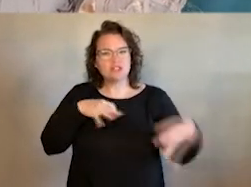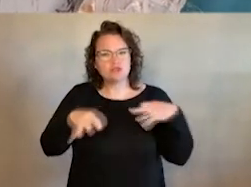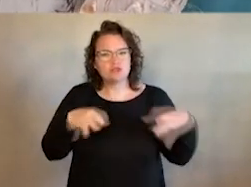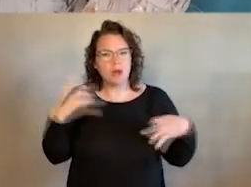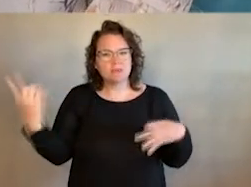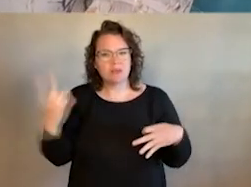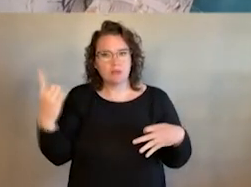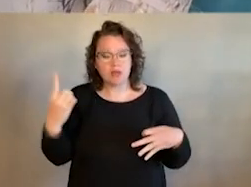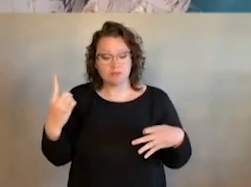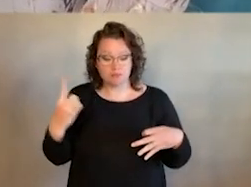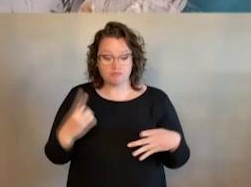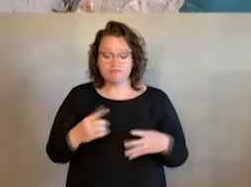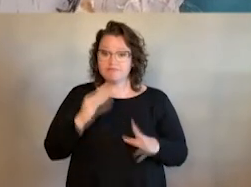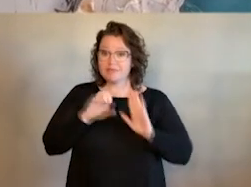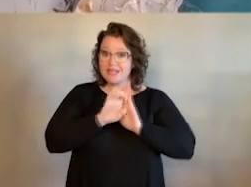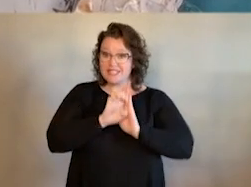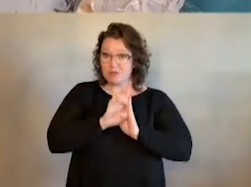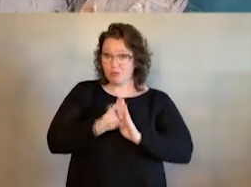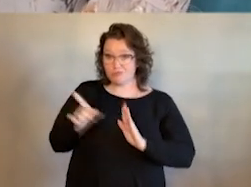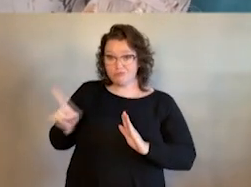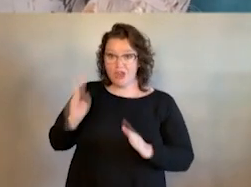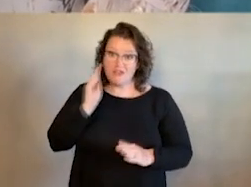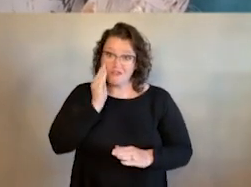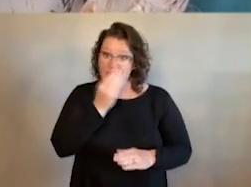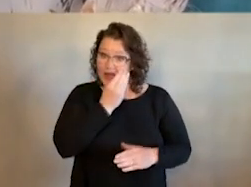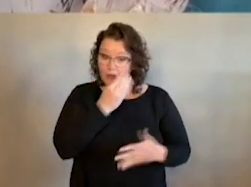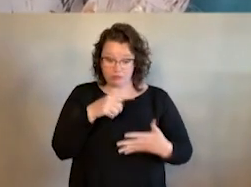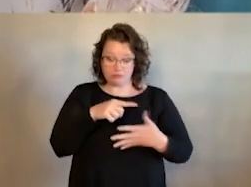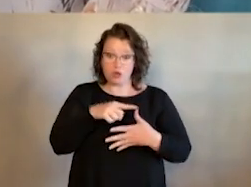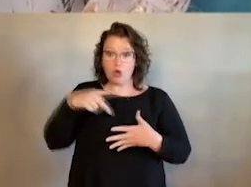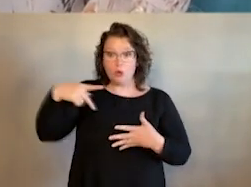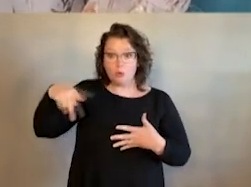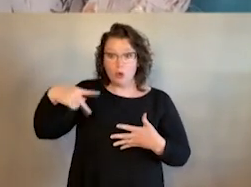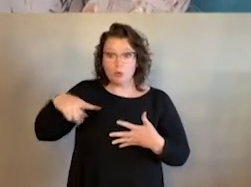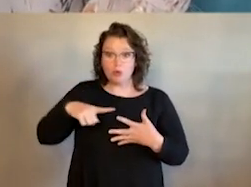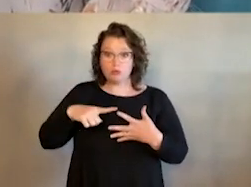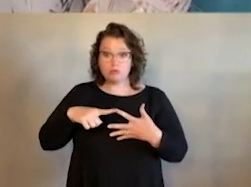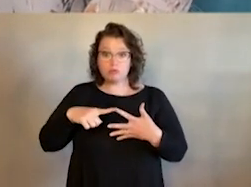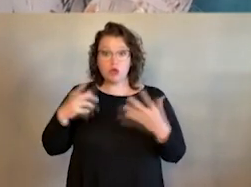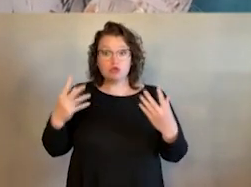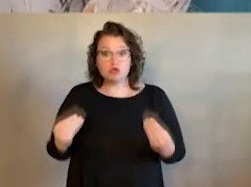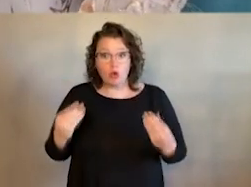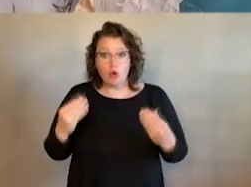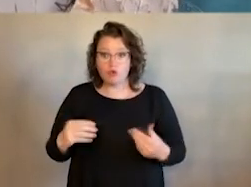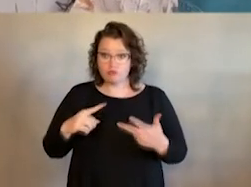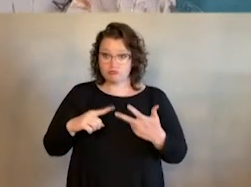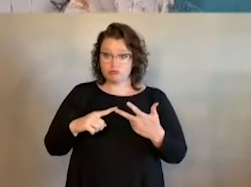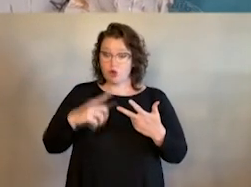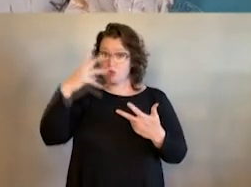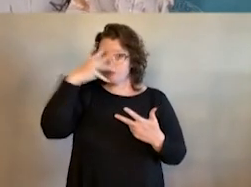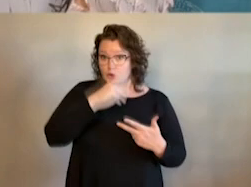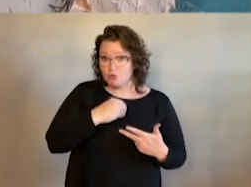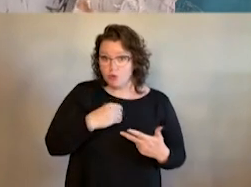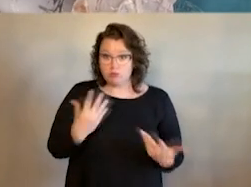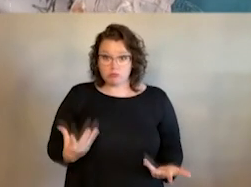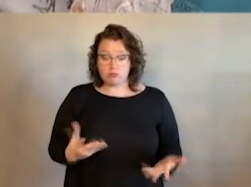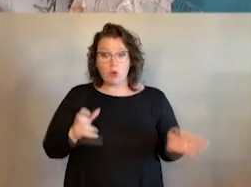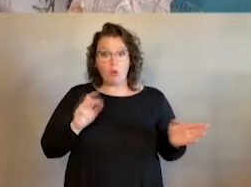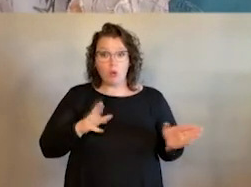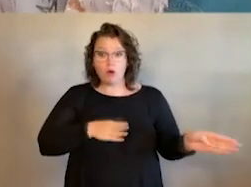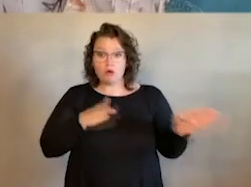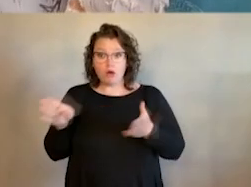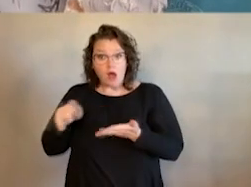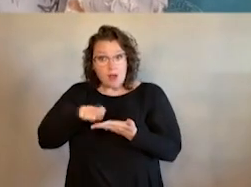use adjectives to describe this flower, we could say that it is purple, it is soft, and it is beautiful. Or if we wanted to describe